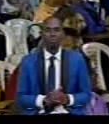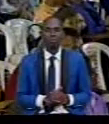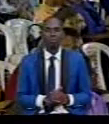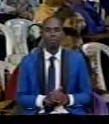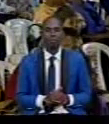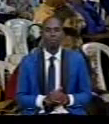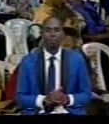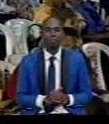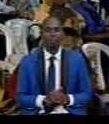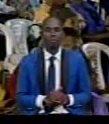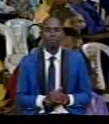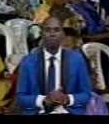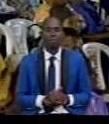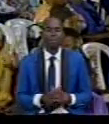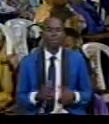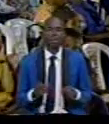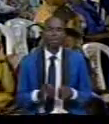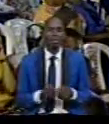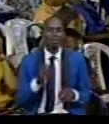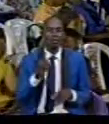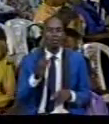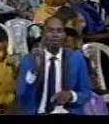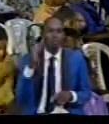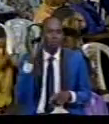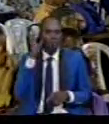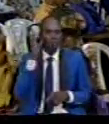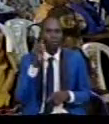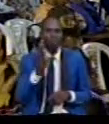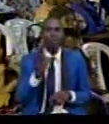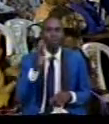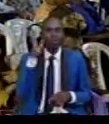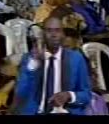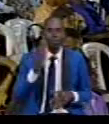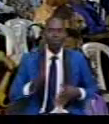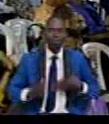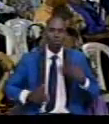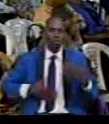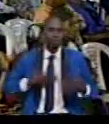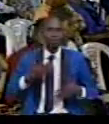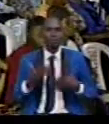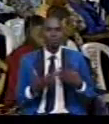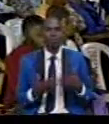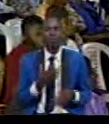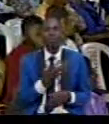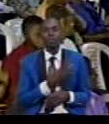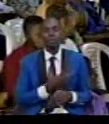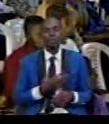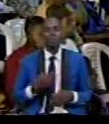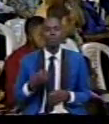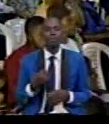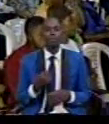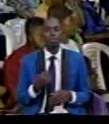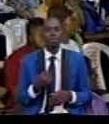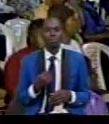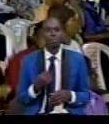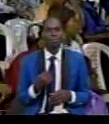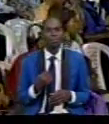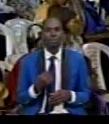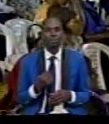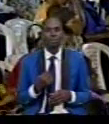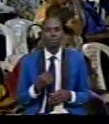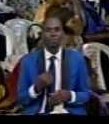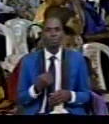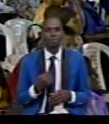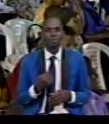As you hear, you will rejoice, and your own is